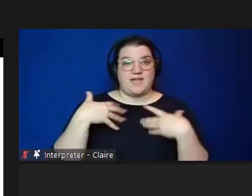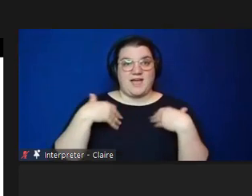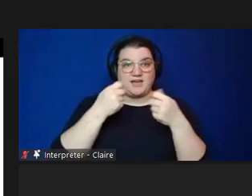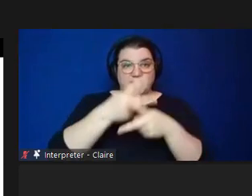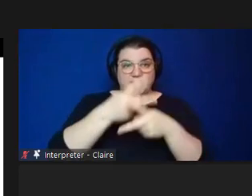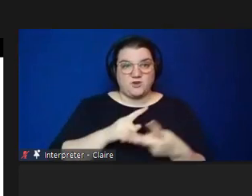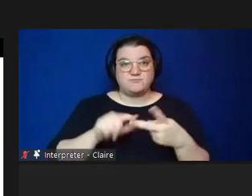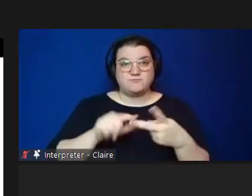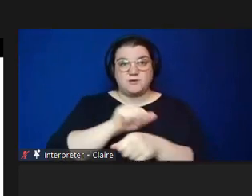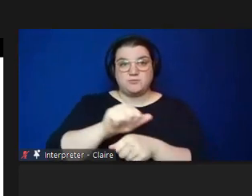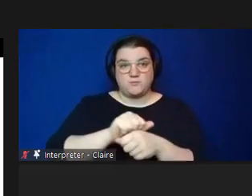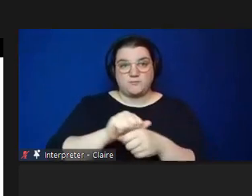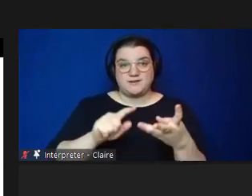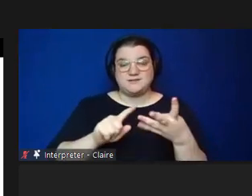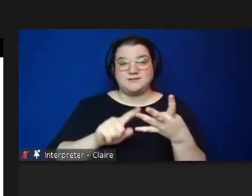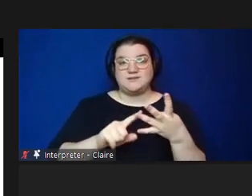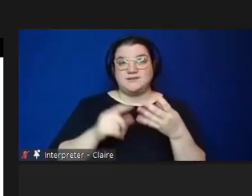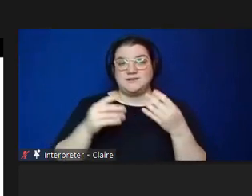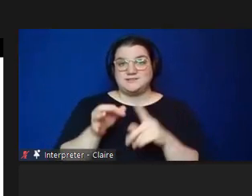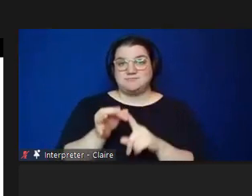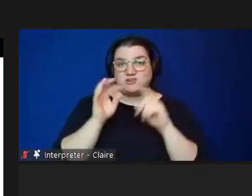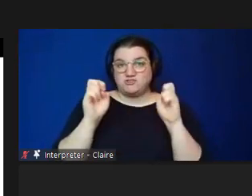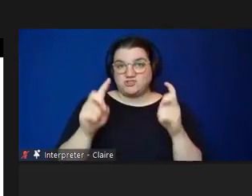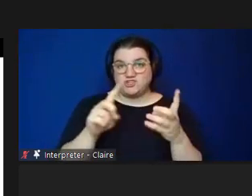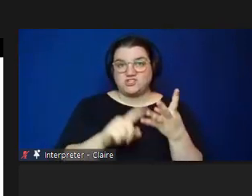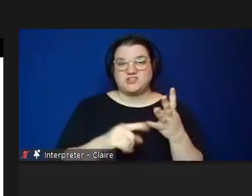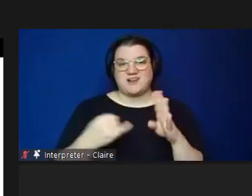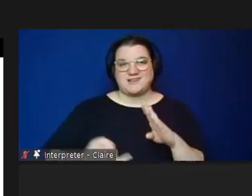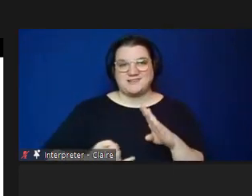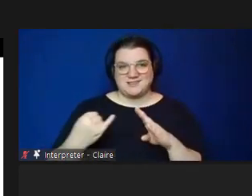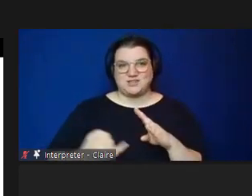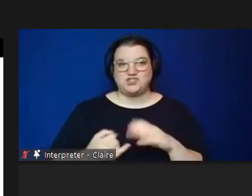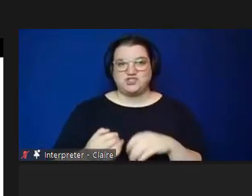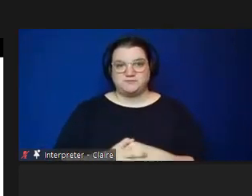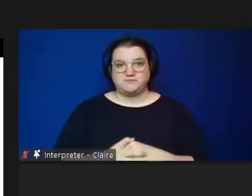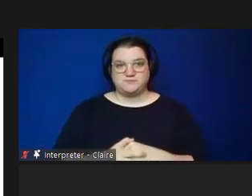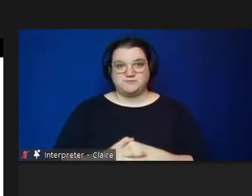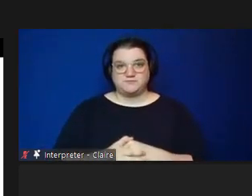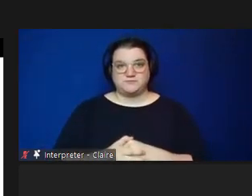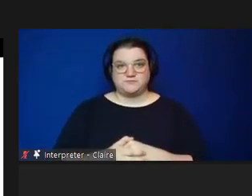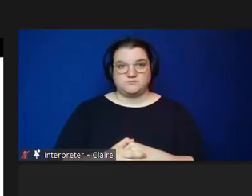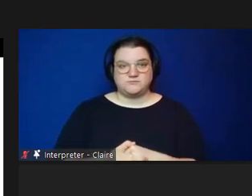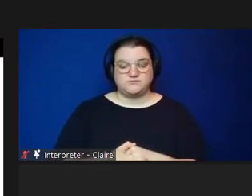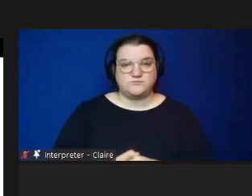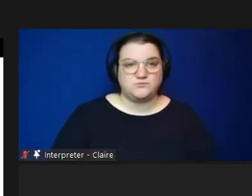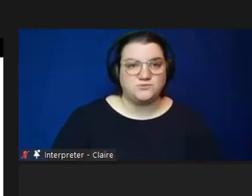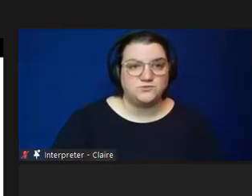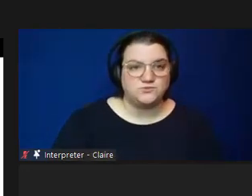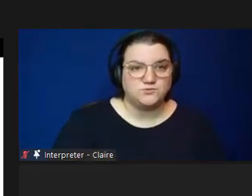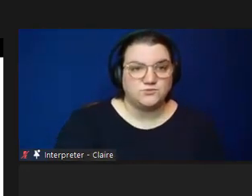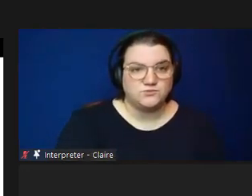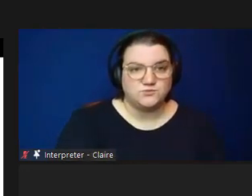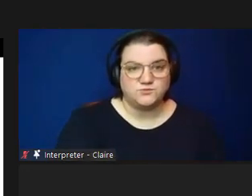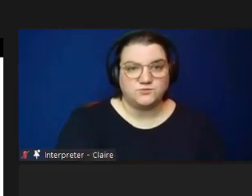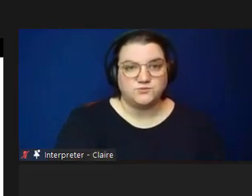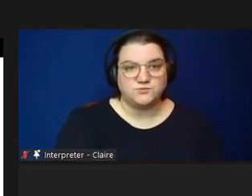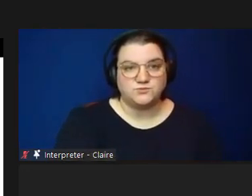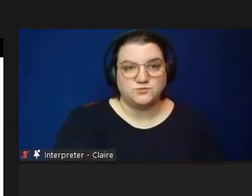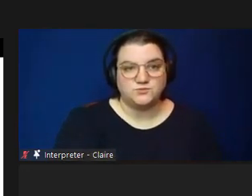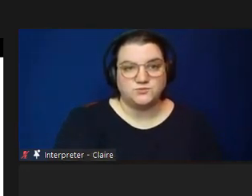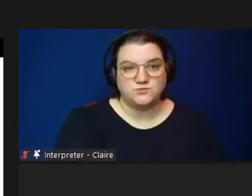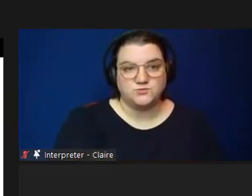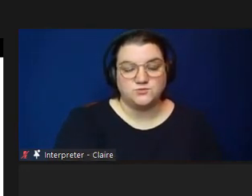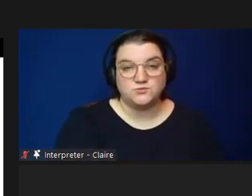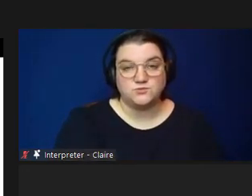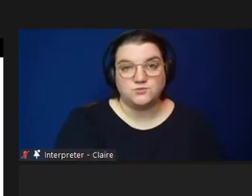and isolation. And we asked people, has your access to these